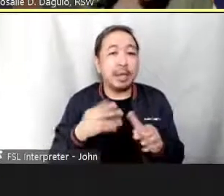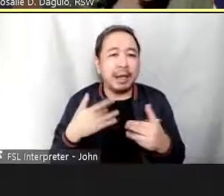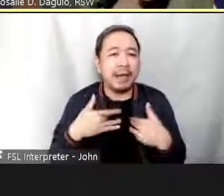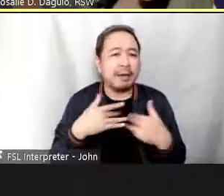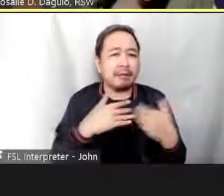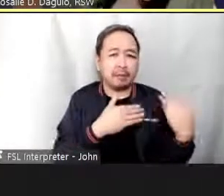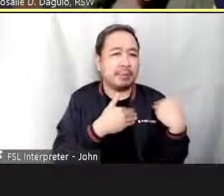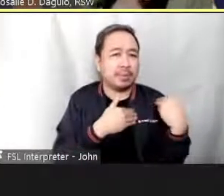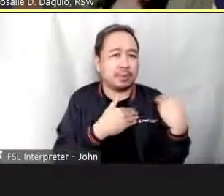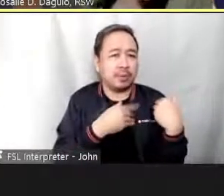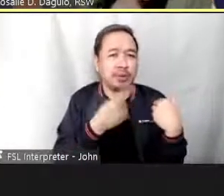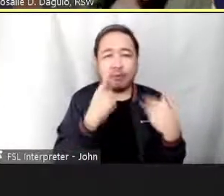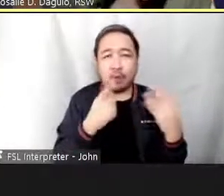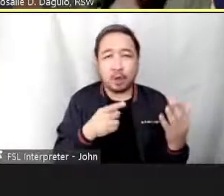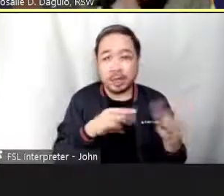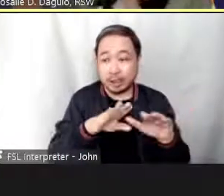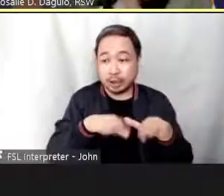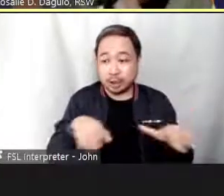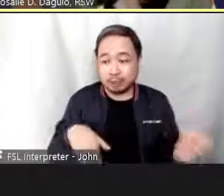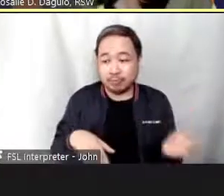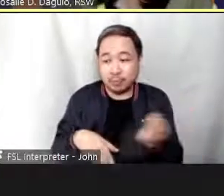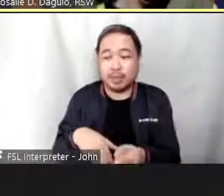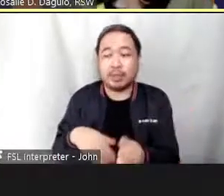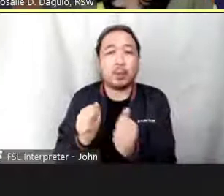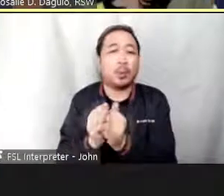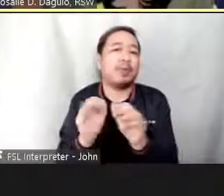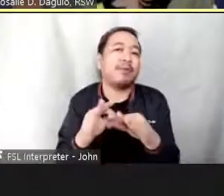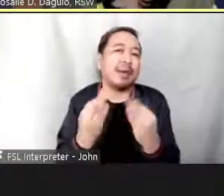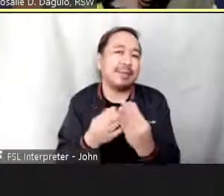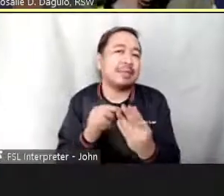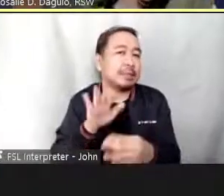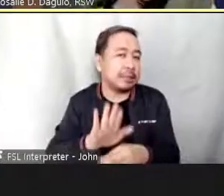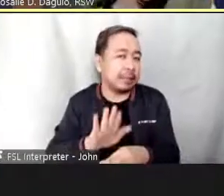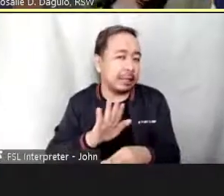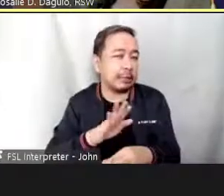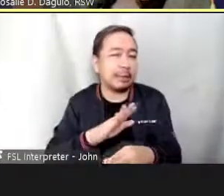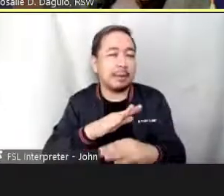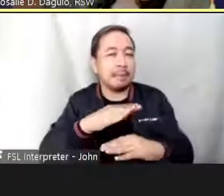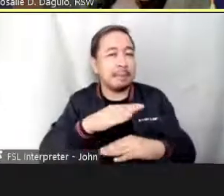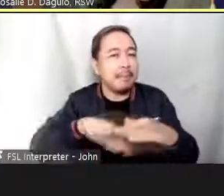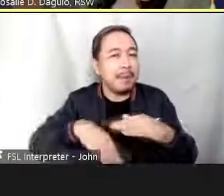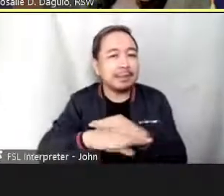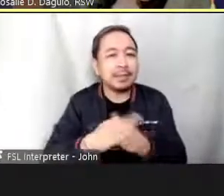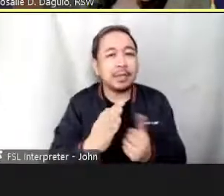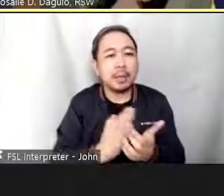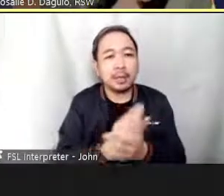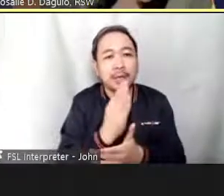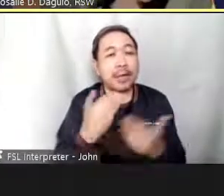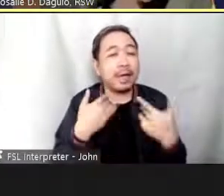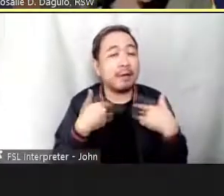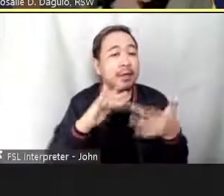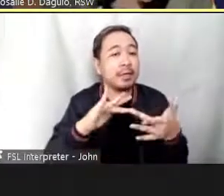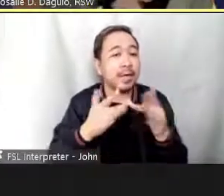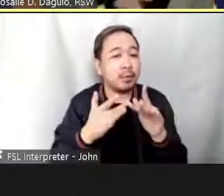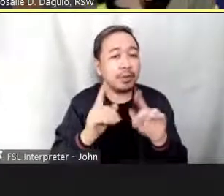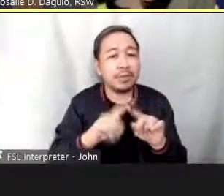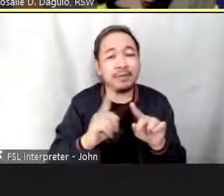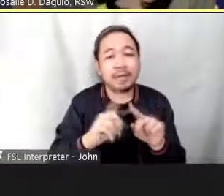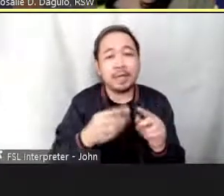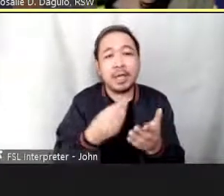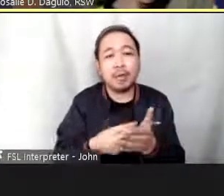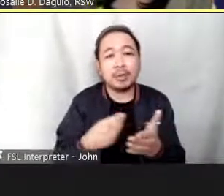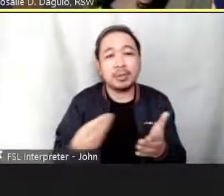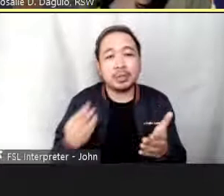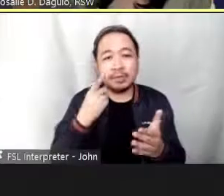because that is a basic right of the child, and has a network of resources for referral of children for services. For